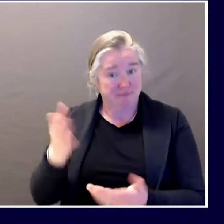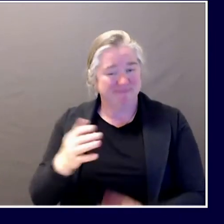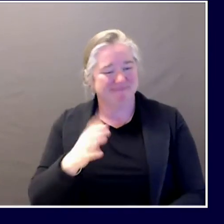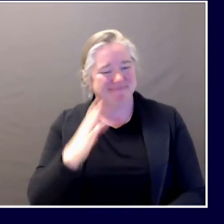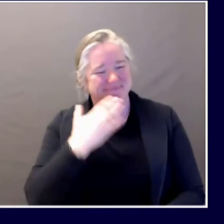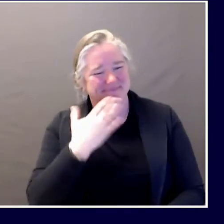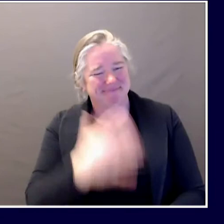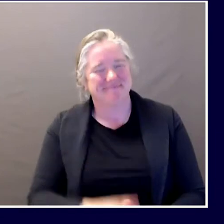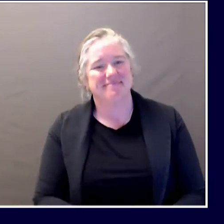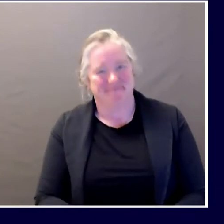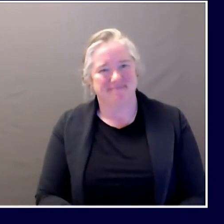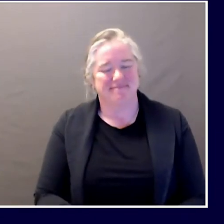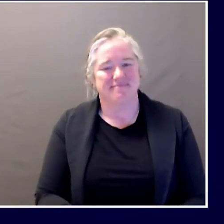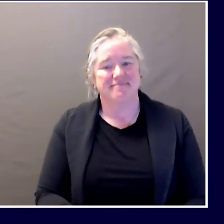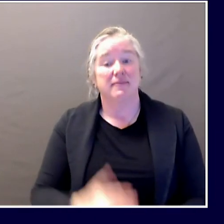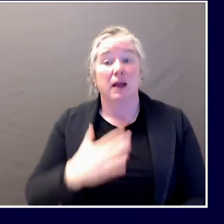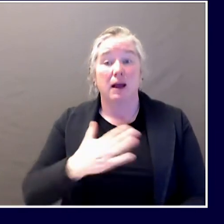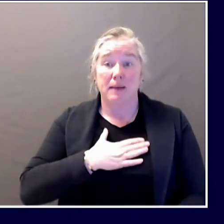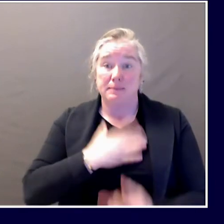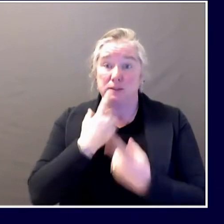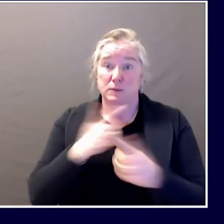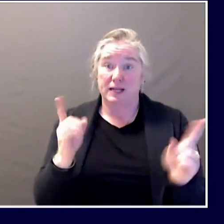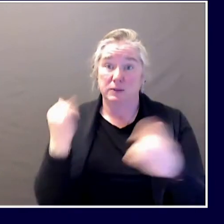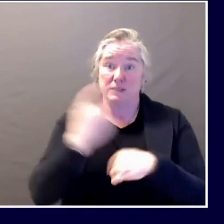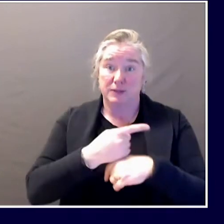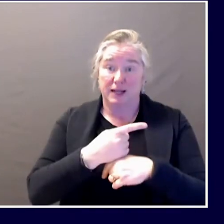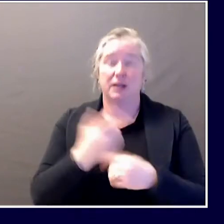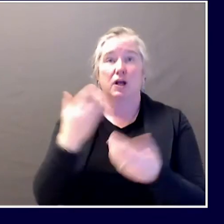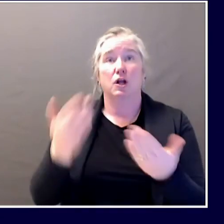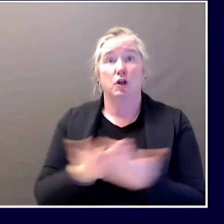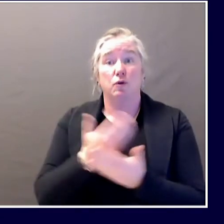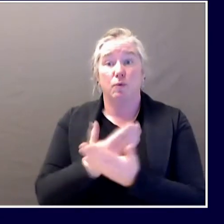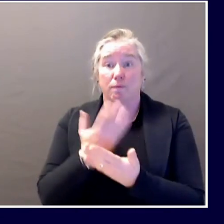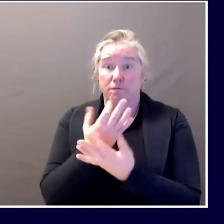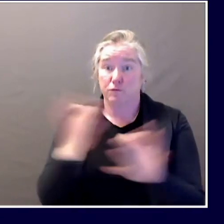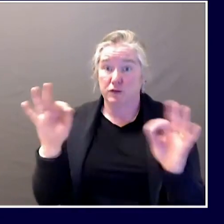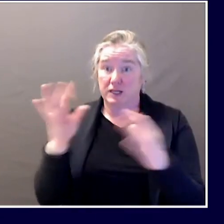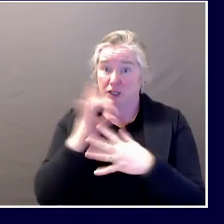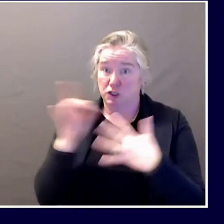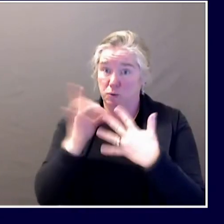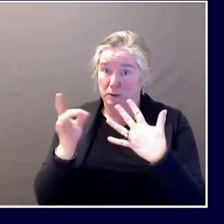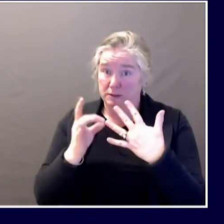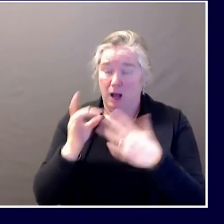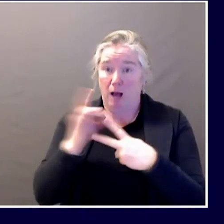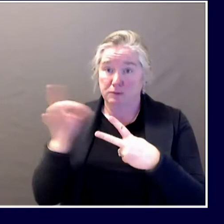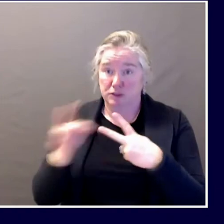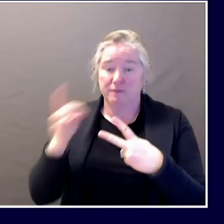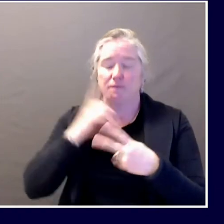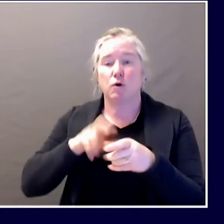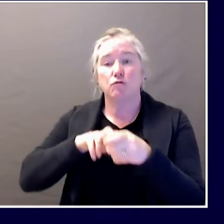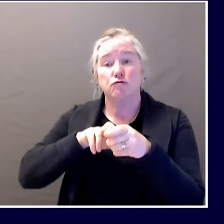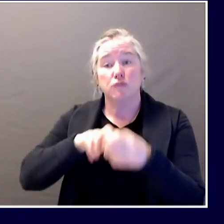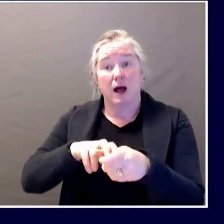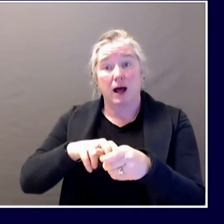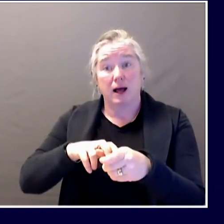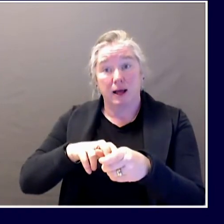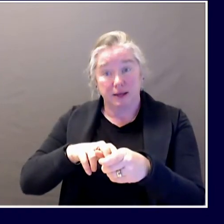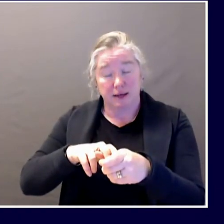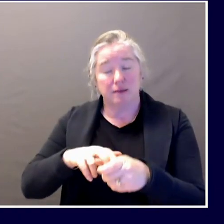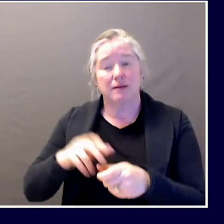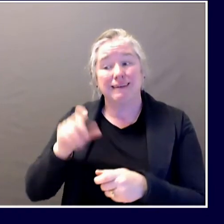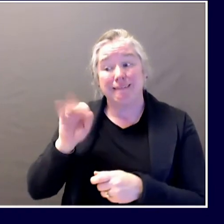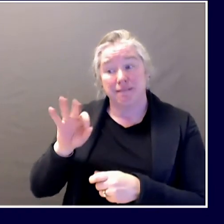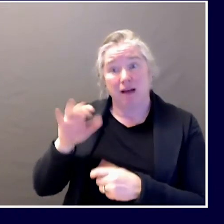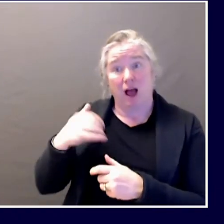you. I am pleased to announce a new free option for Maine people who need a ride to and from a